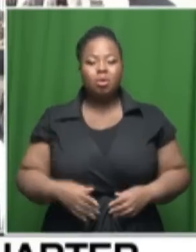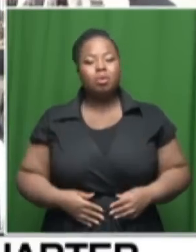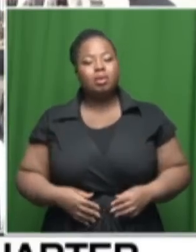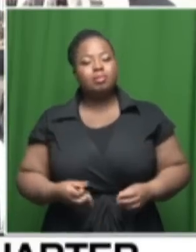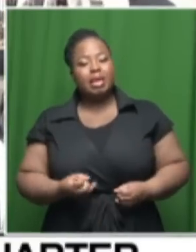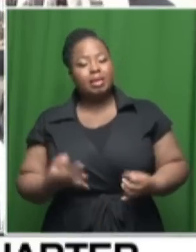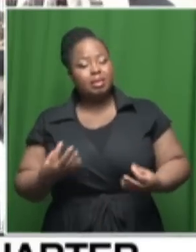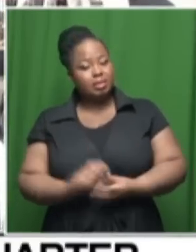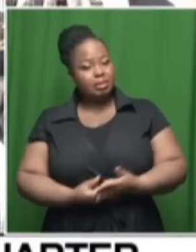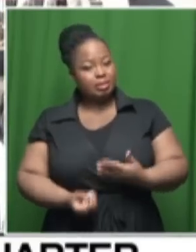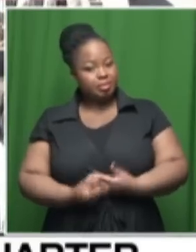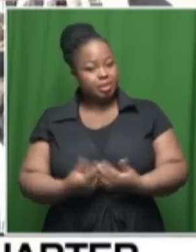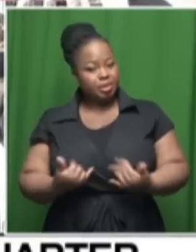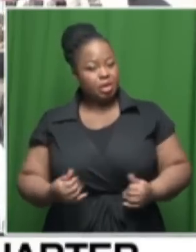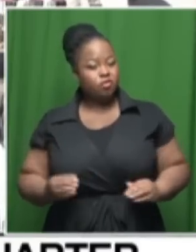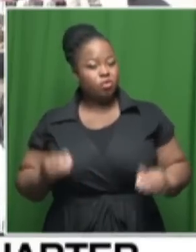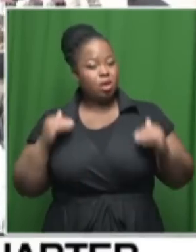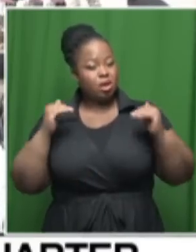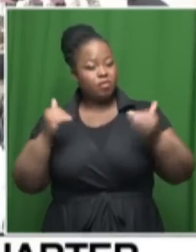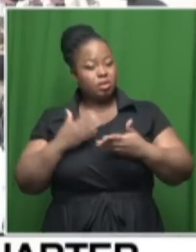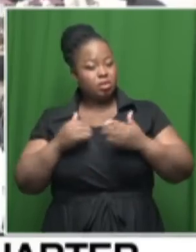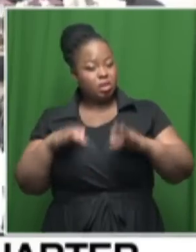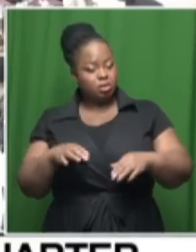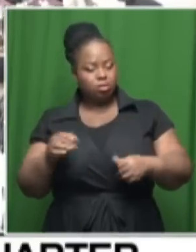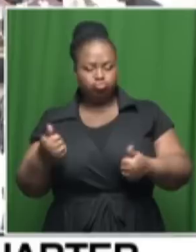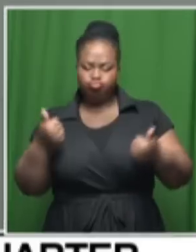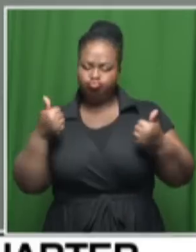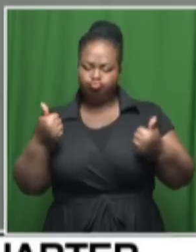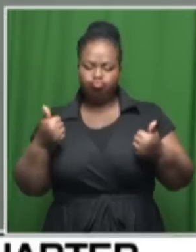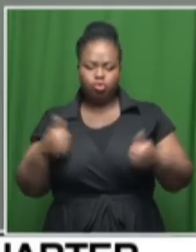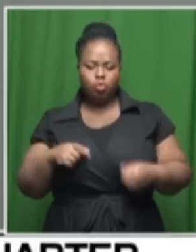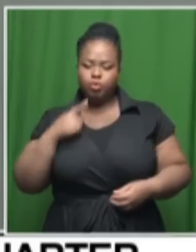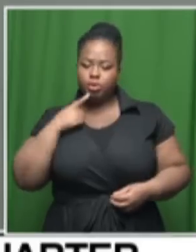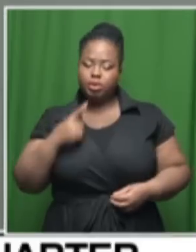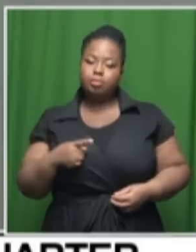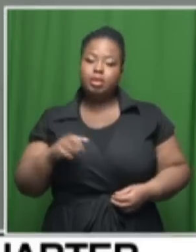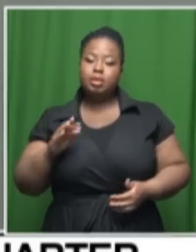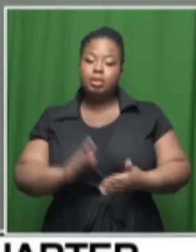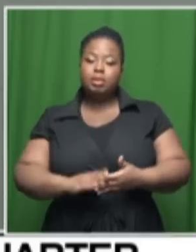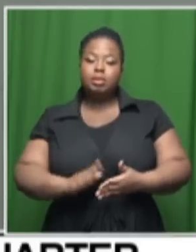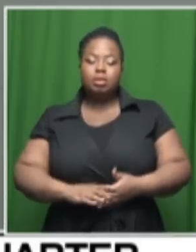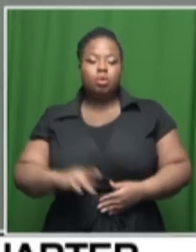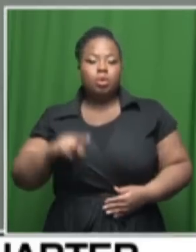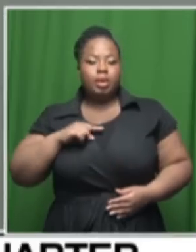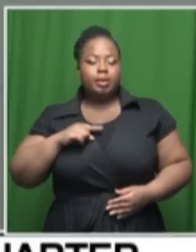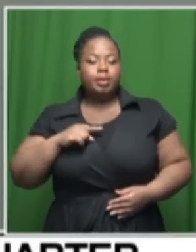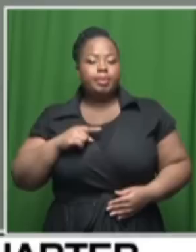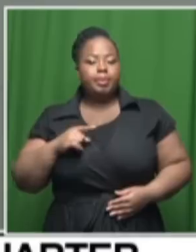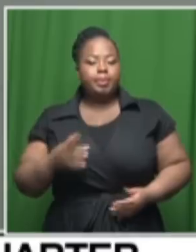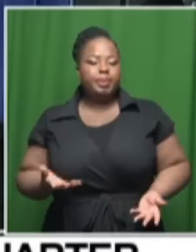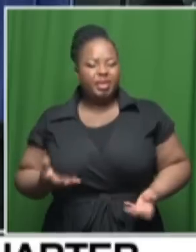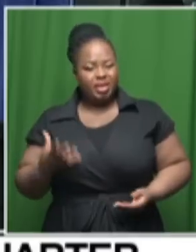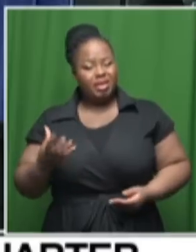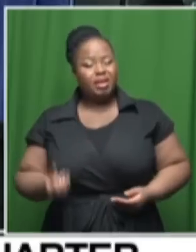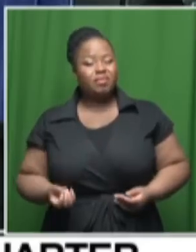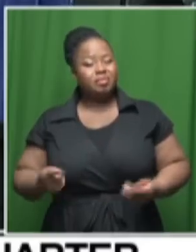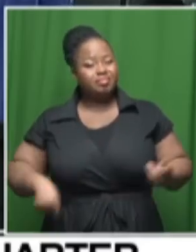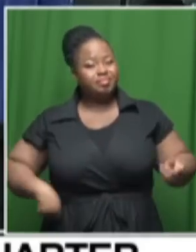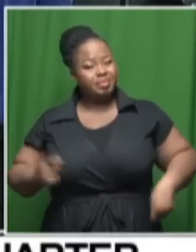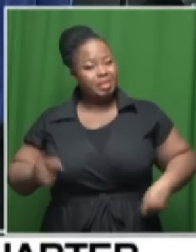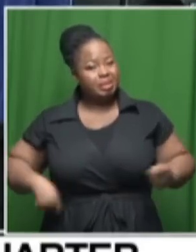that the advanced sectors in the economy is doing well, like you've mentioned. And part of the reason has to do with there is a lot of